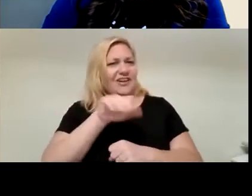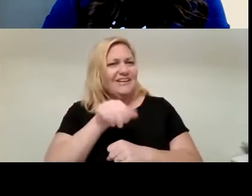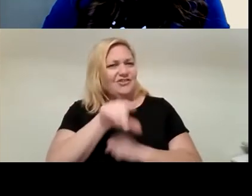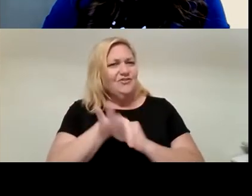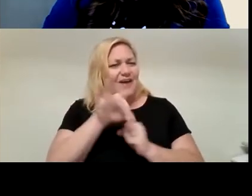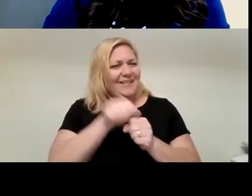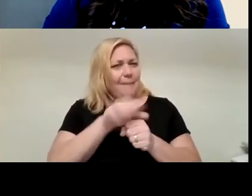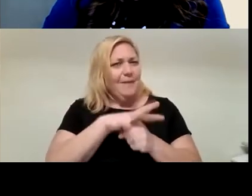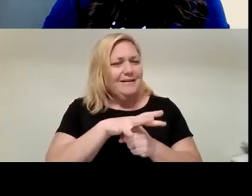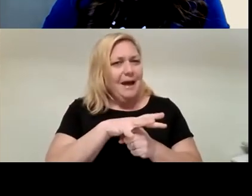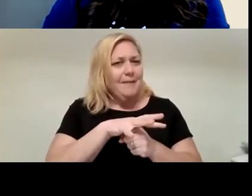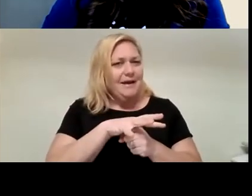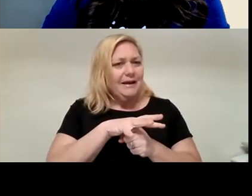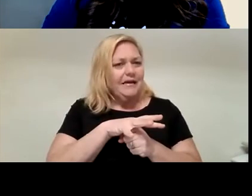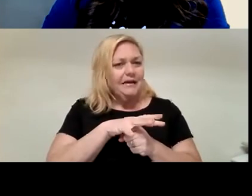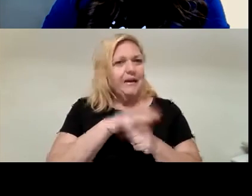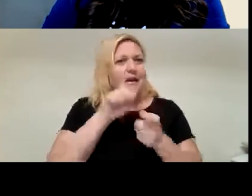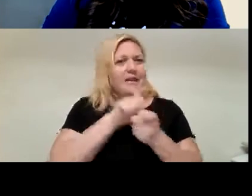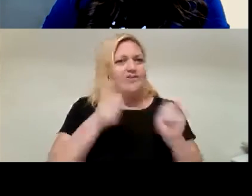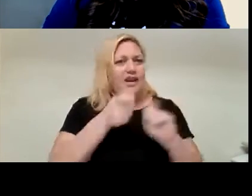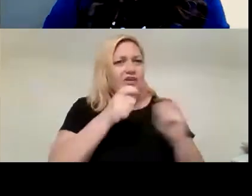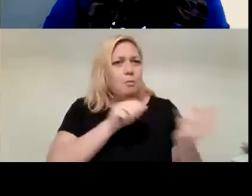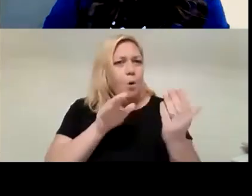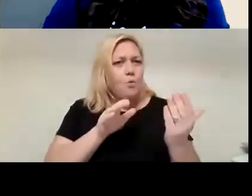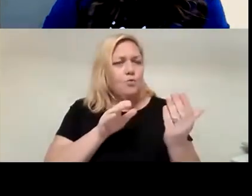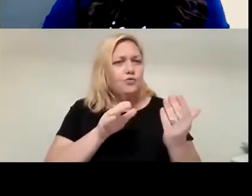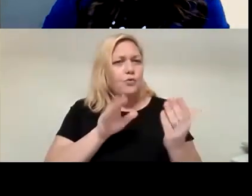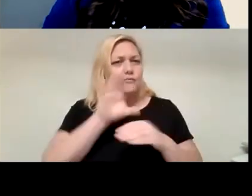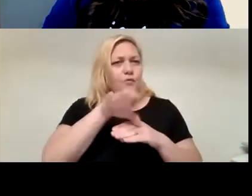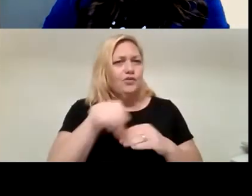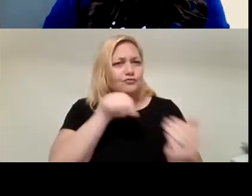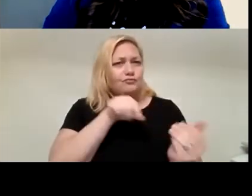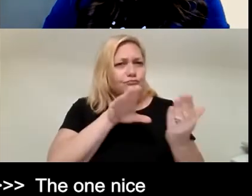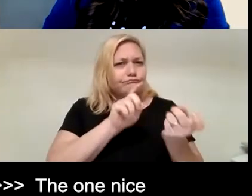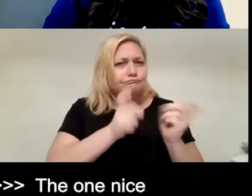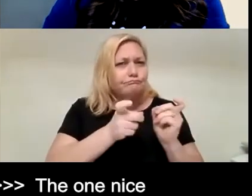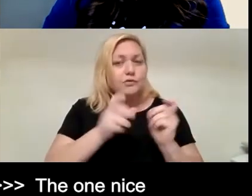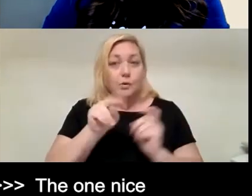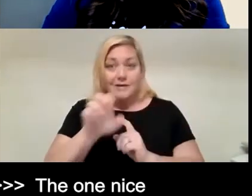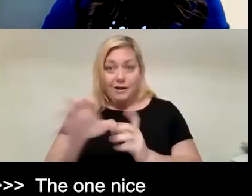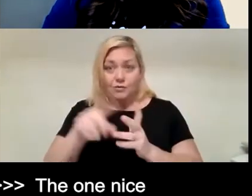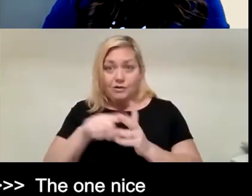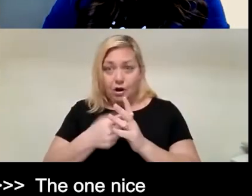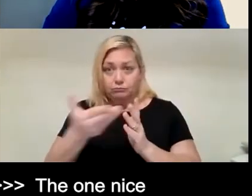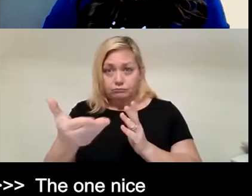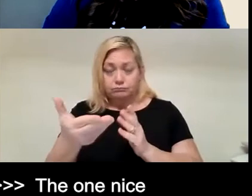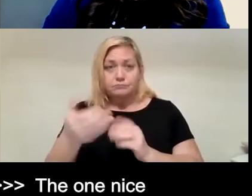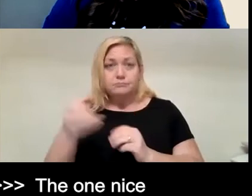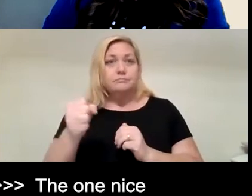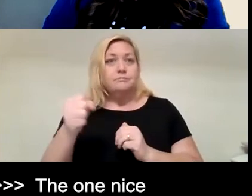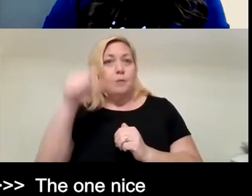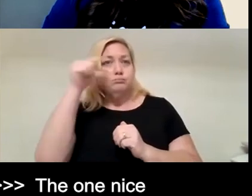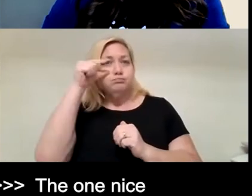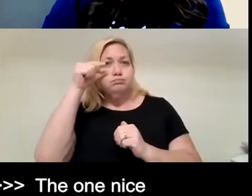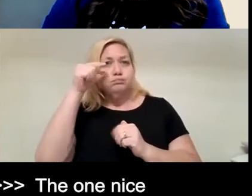pandemic required Paulette to change its approach? So Nate, if you wanted to kick it off. Yeah, I mean, the one